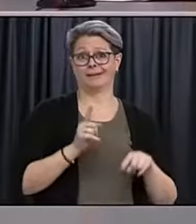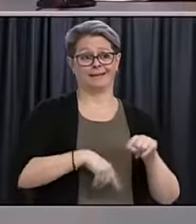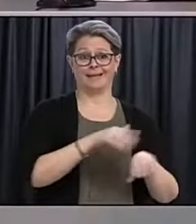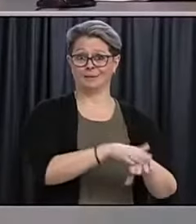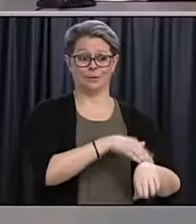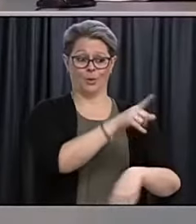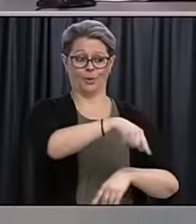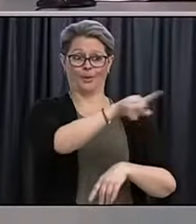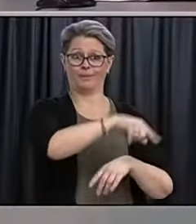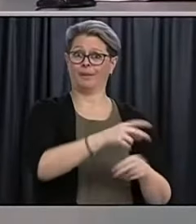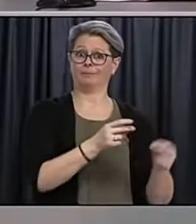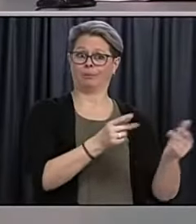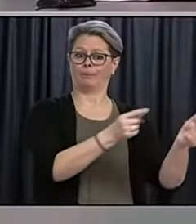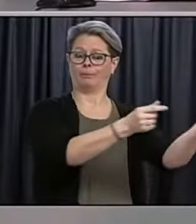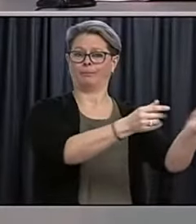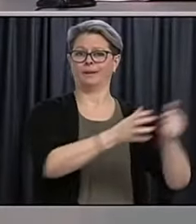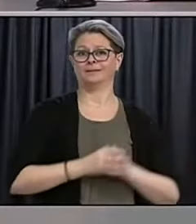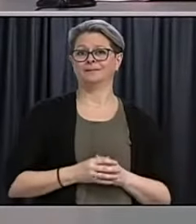Thank you.